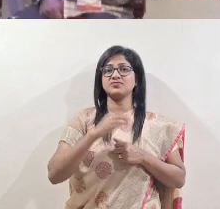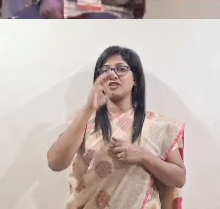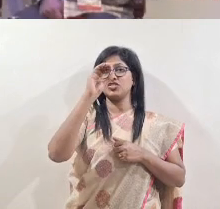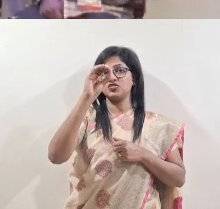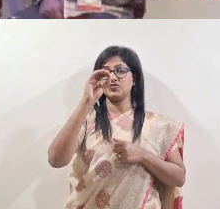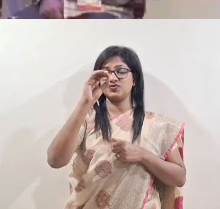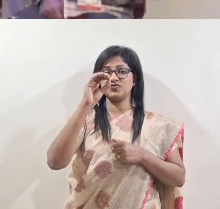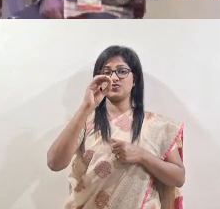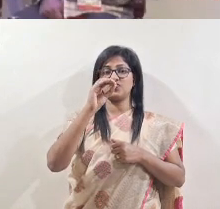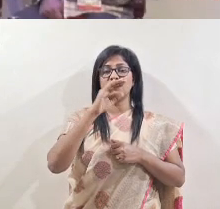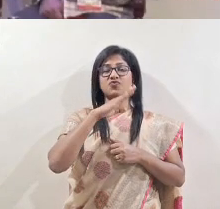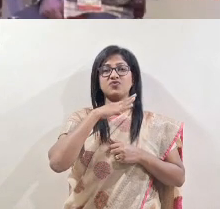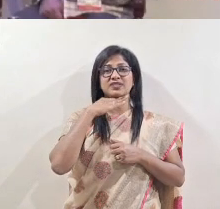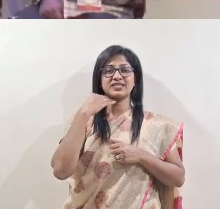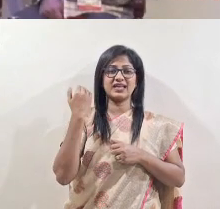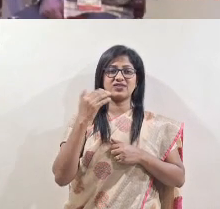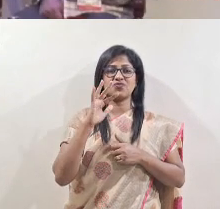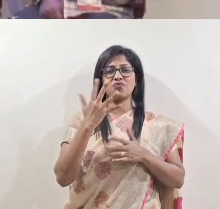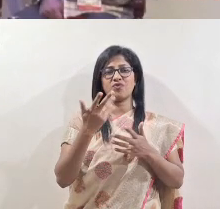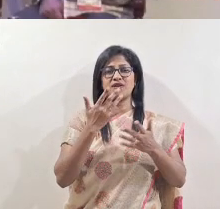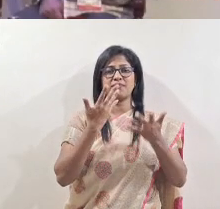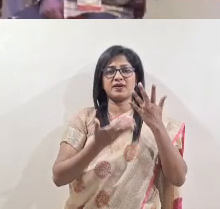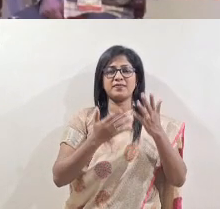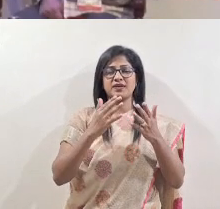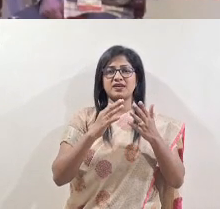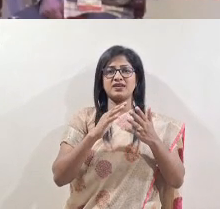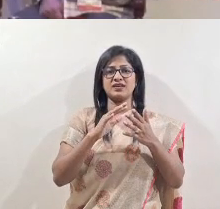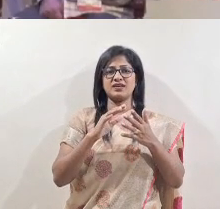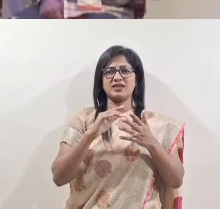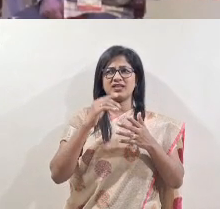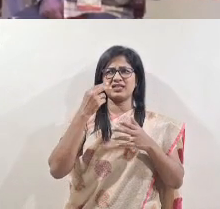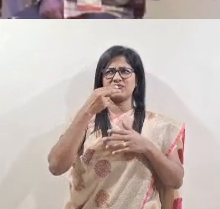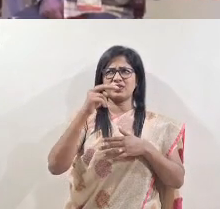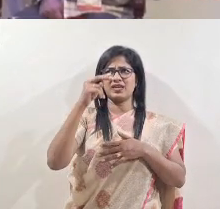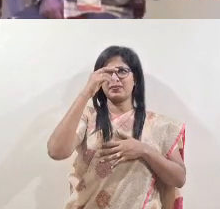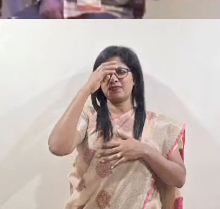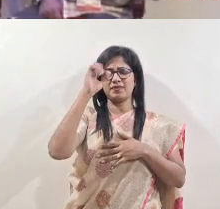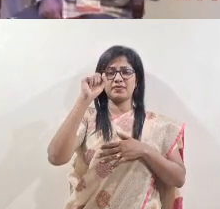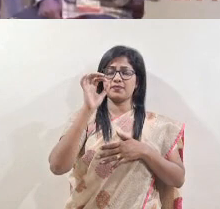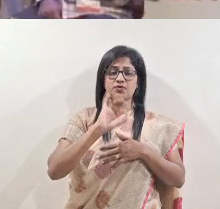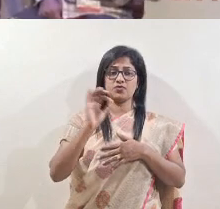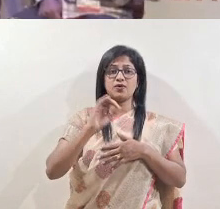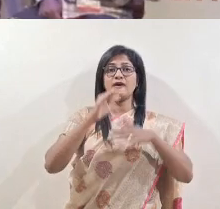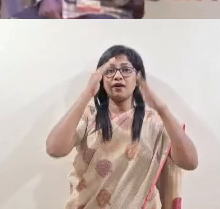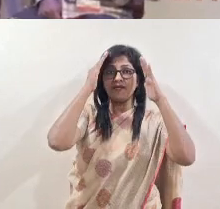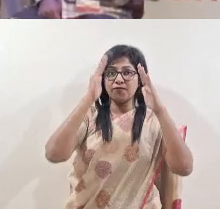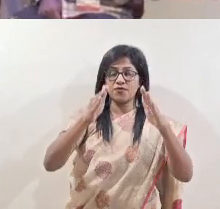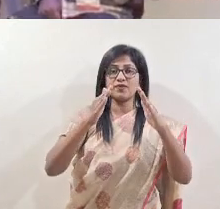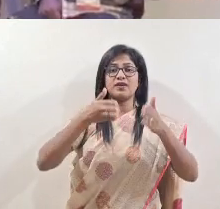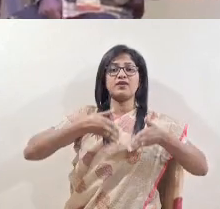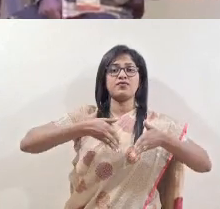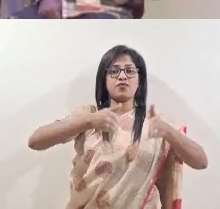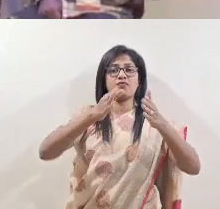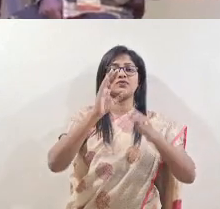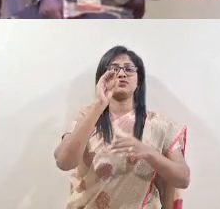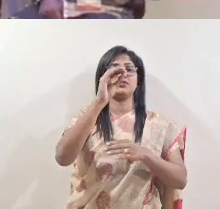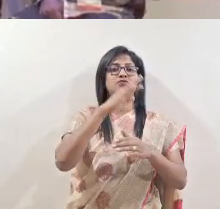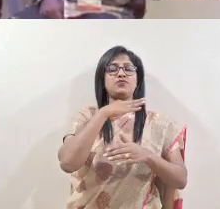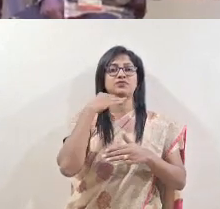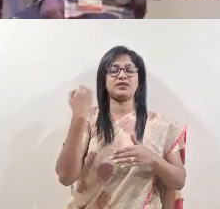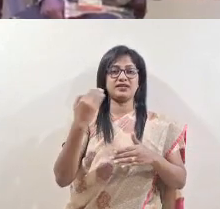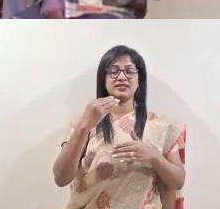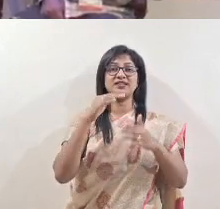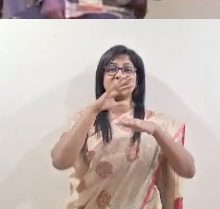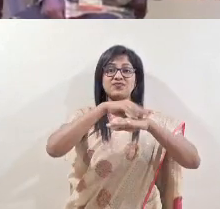deaths, what we call that ground zero. Sorry, I don't remember that. We are focusing on zero deaths on roads, like